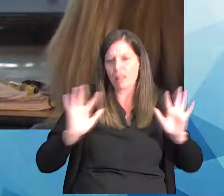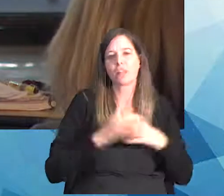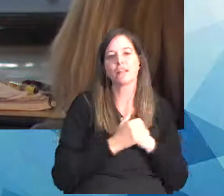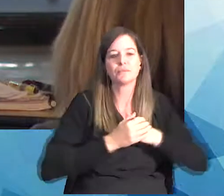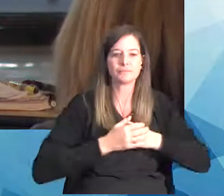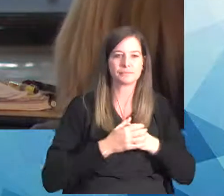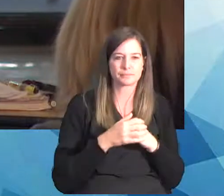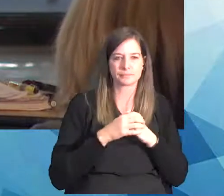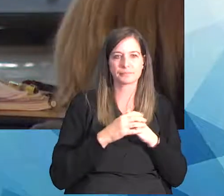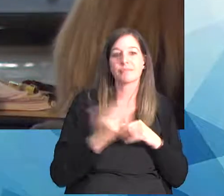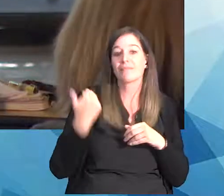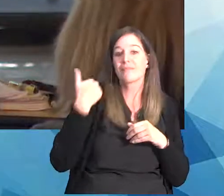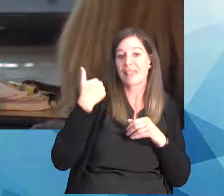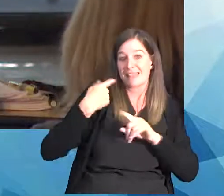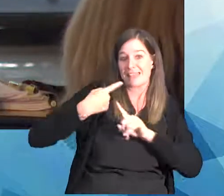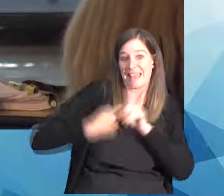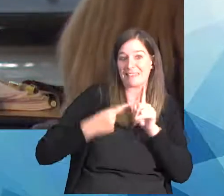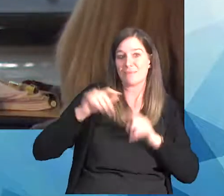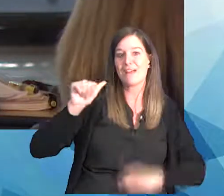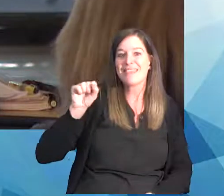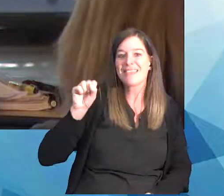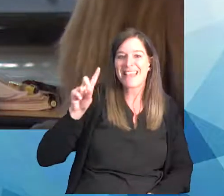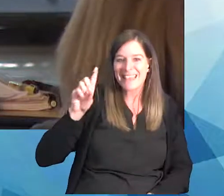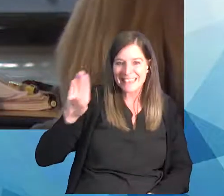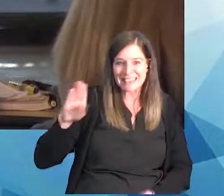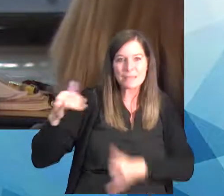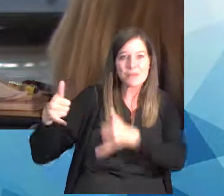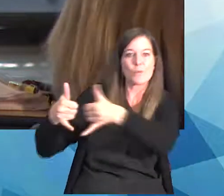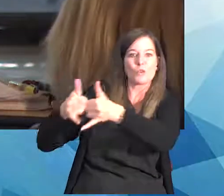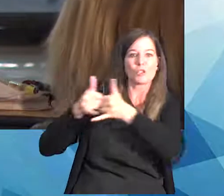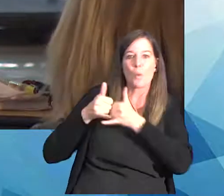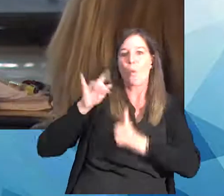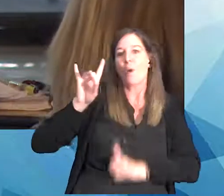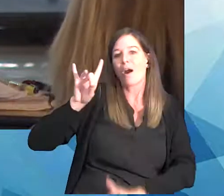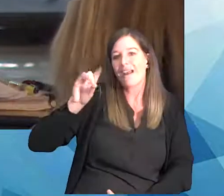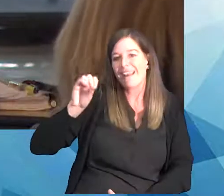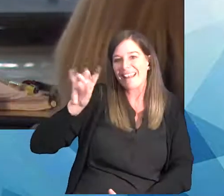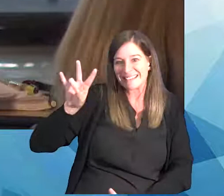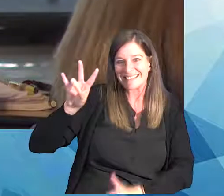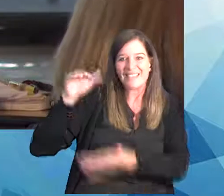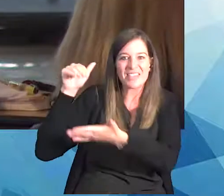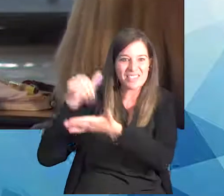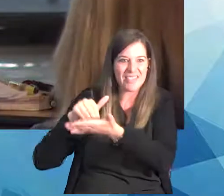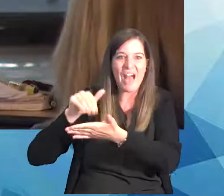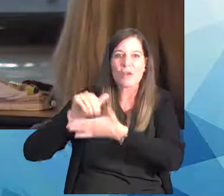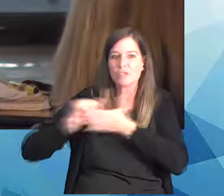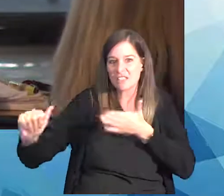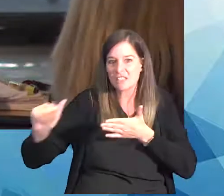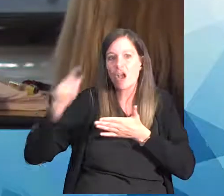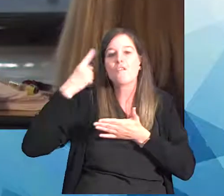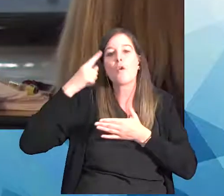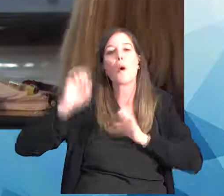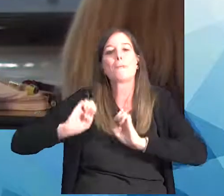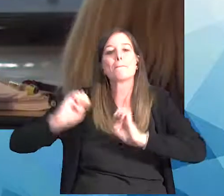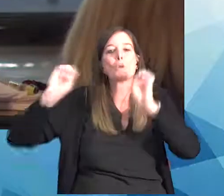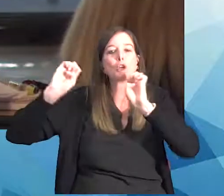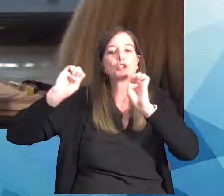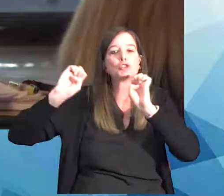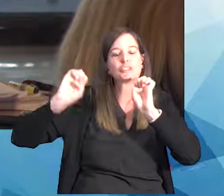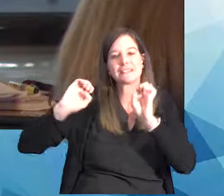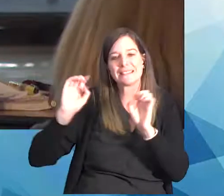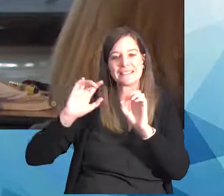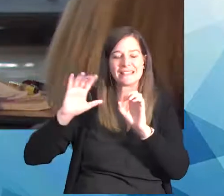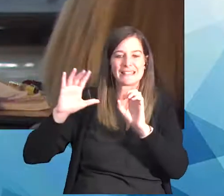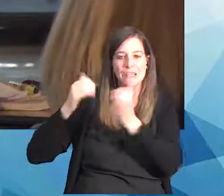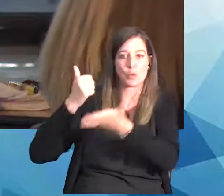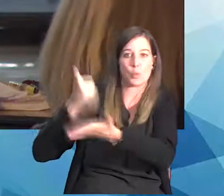$870,000 in funding from the Elementary and Secondary School Emergency Relief Fund. The funds can be used through September